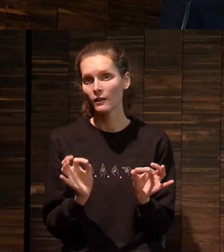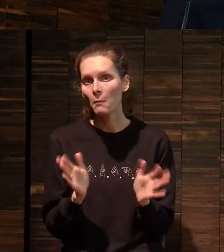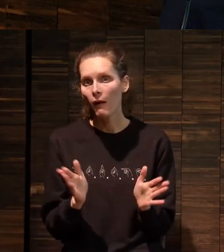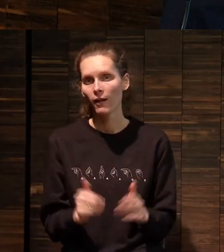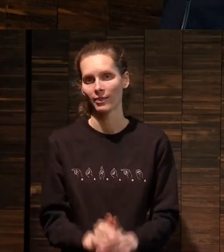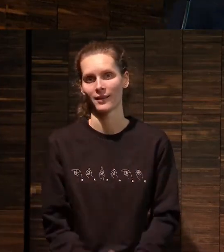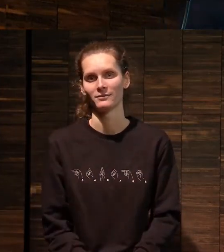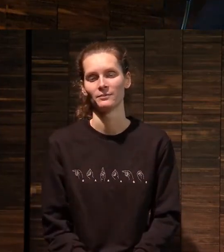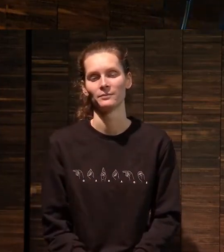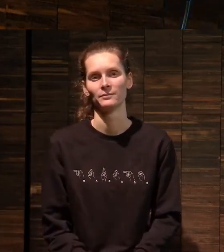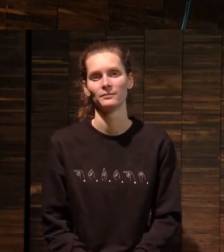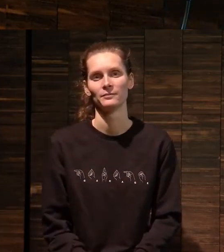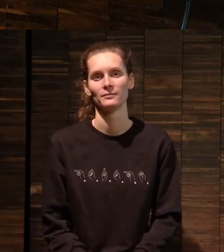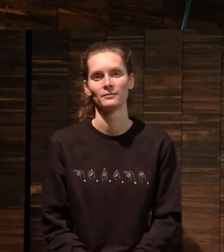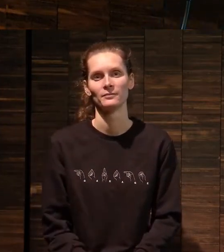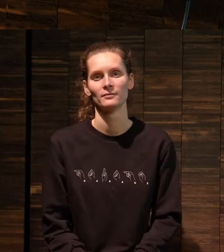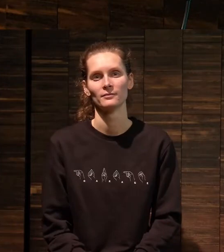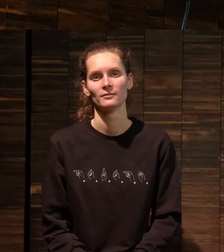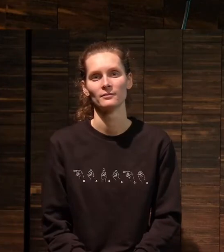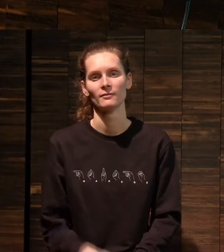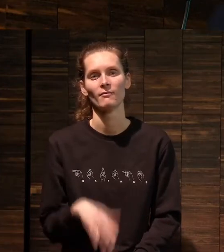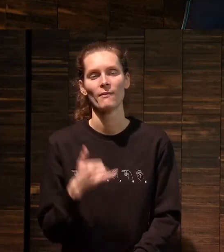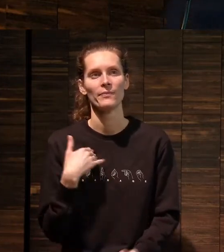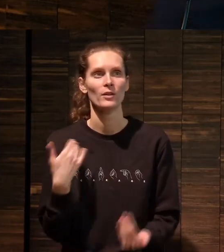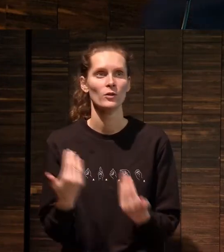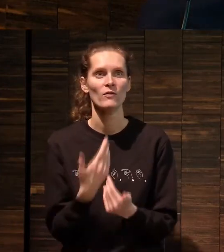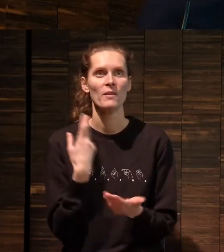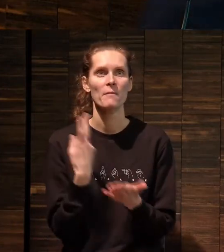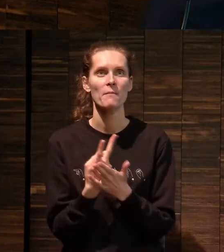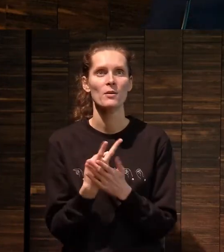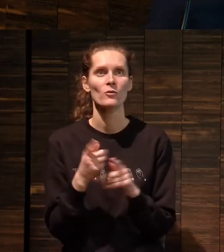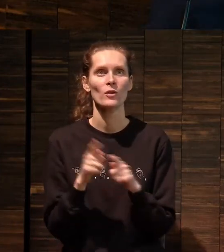they want to express themselves. But in general, this is okay, really.